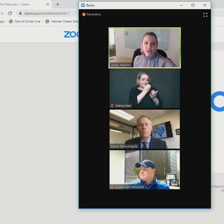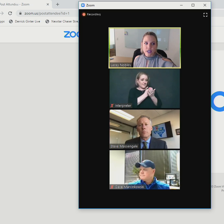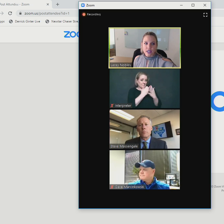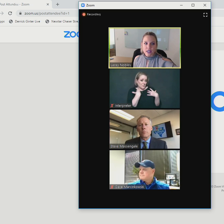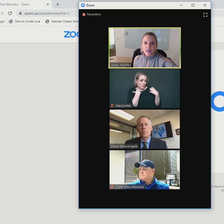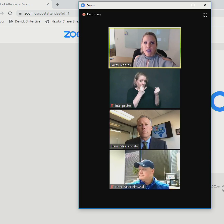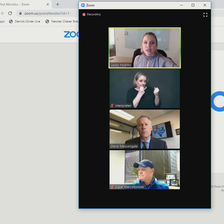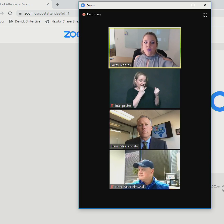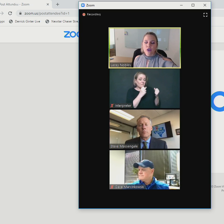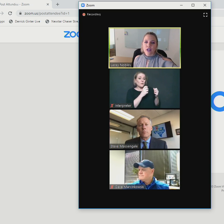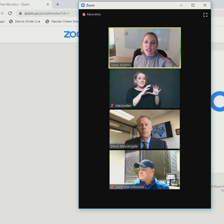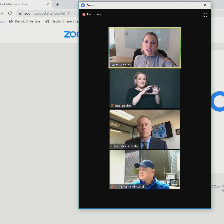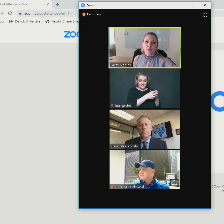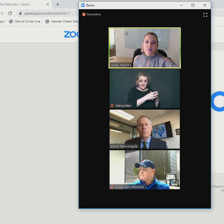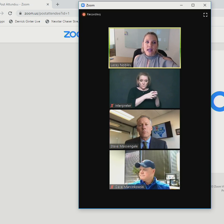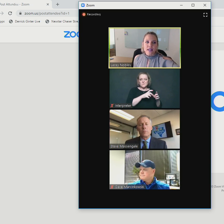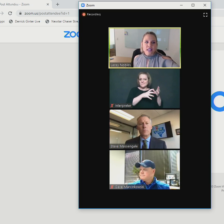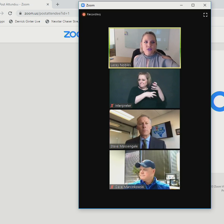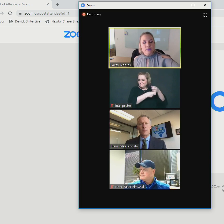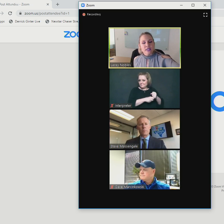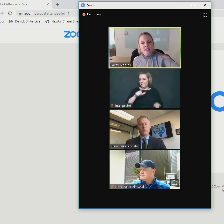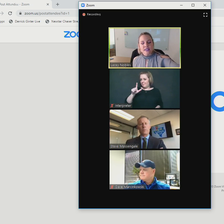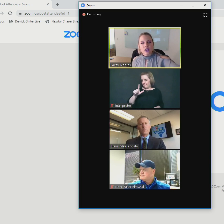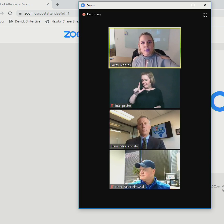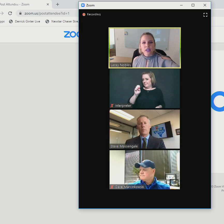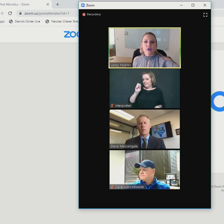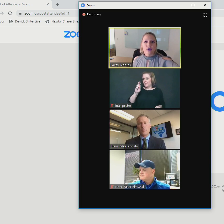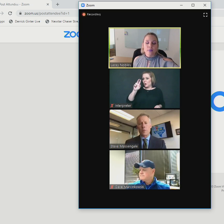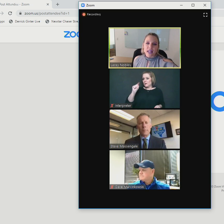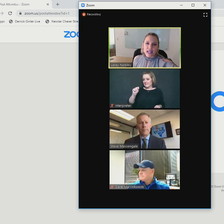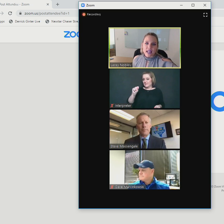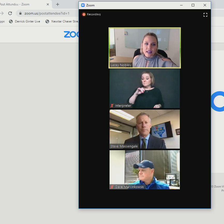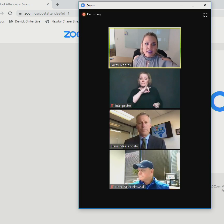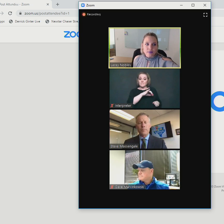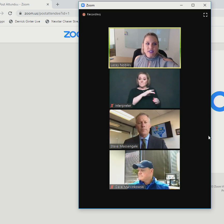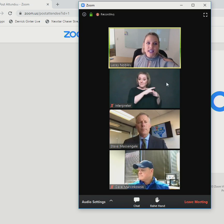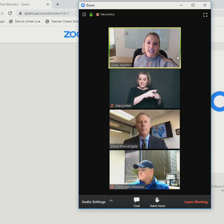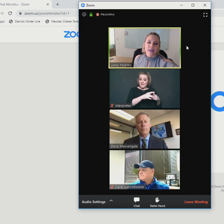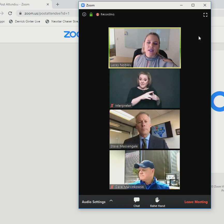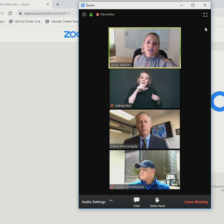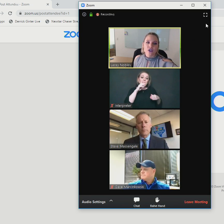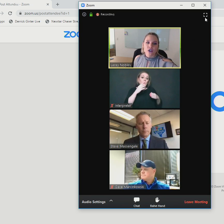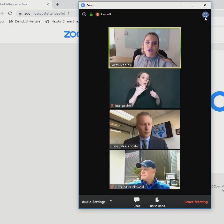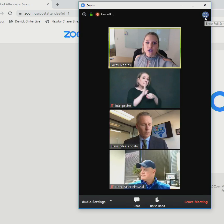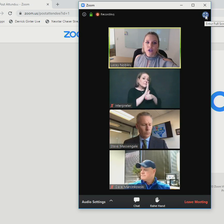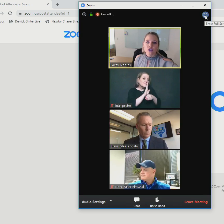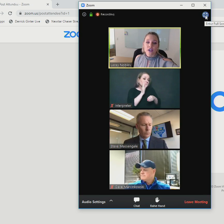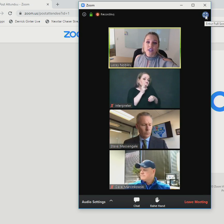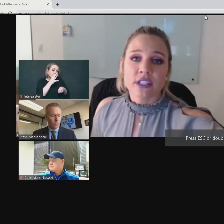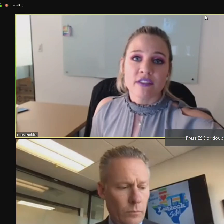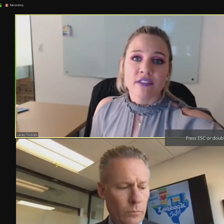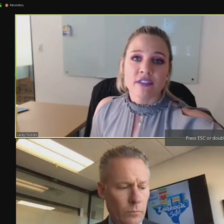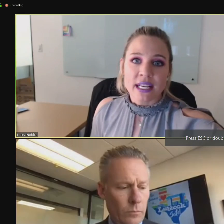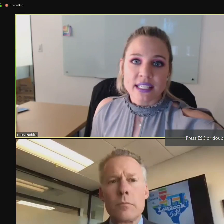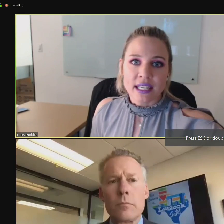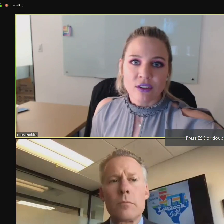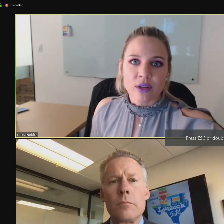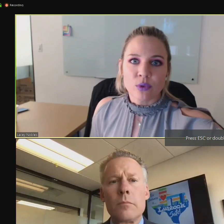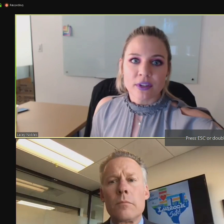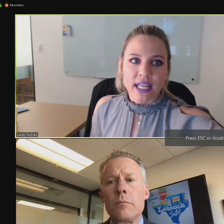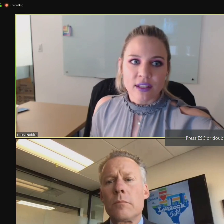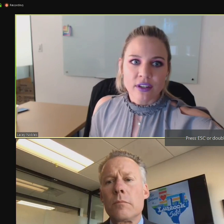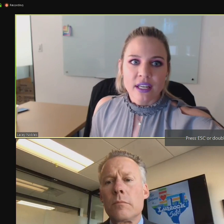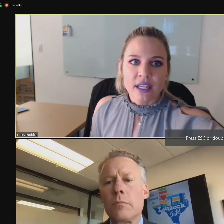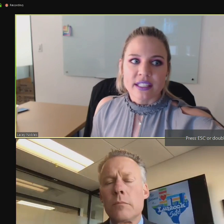LERT, regarding guidelines for businesses opening on May 8th. Today's panelists are LERT co-chair Steve Massengale and